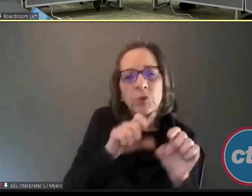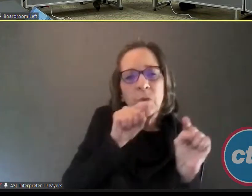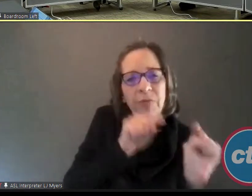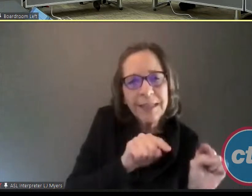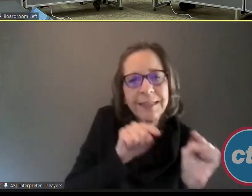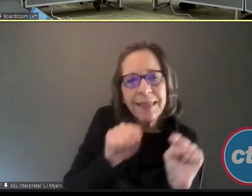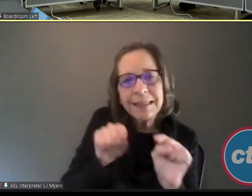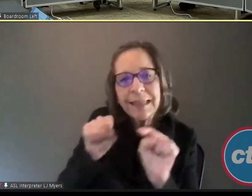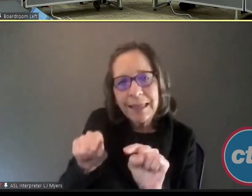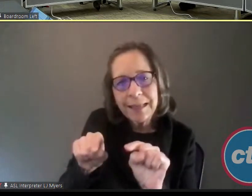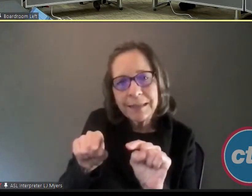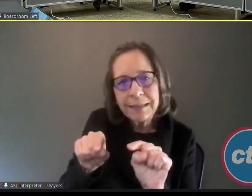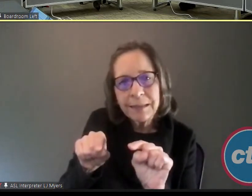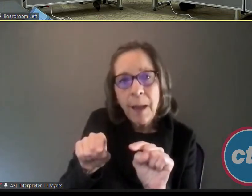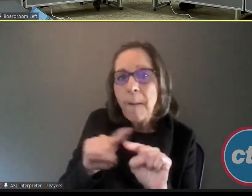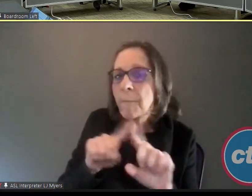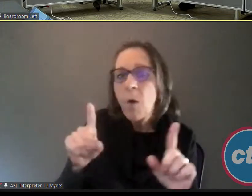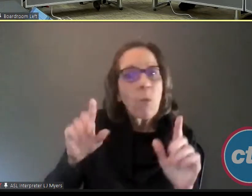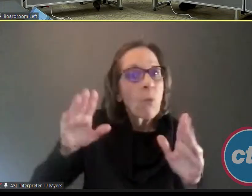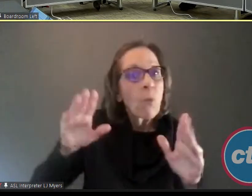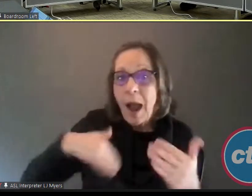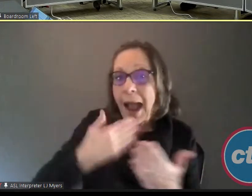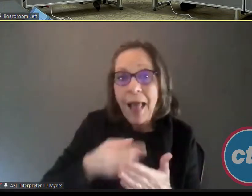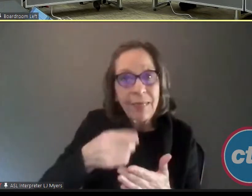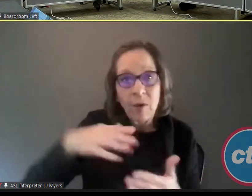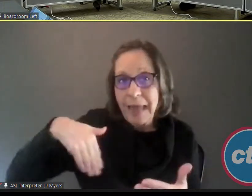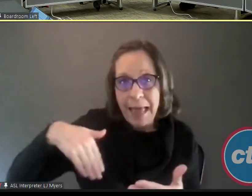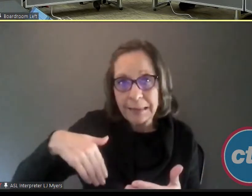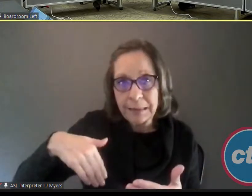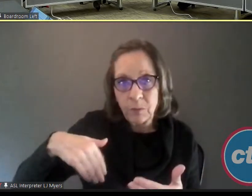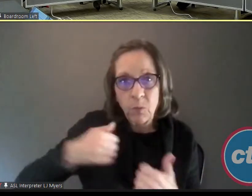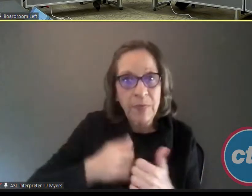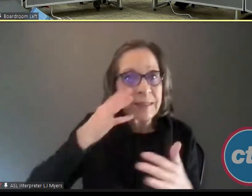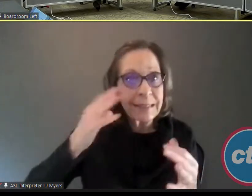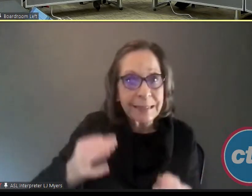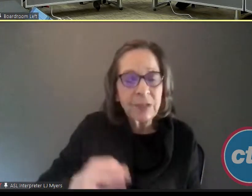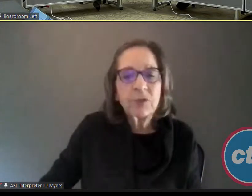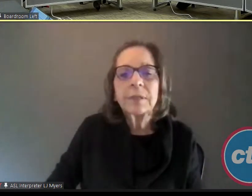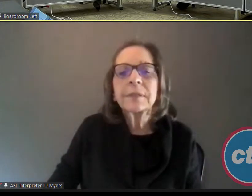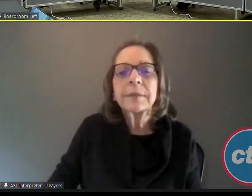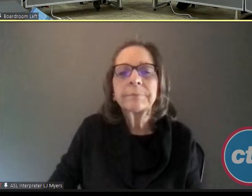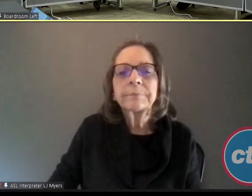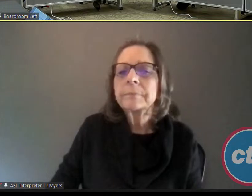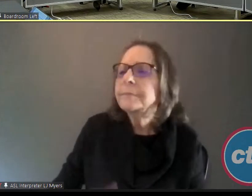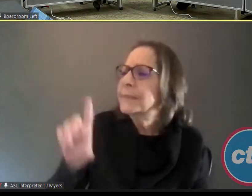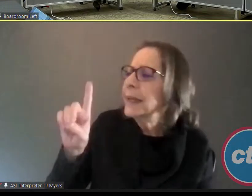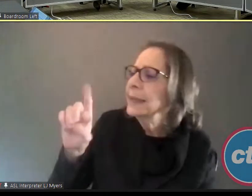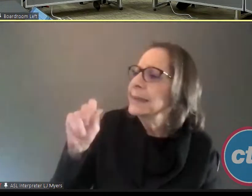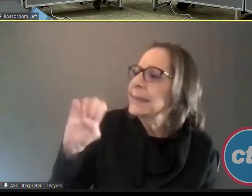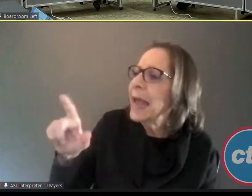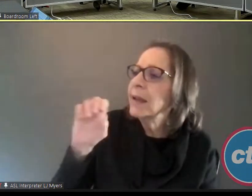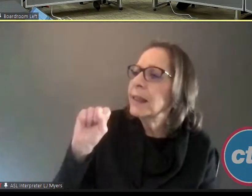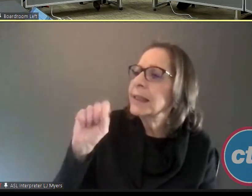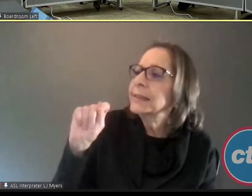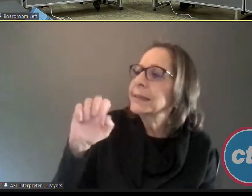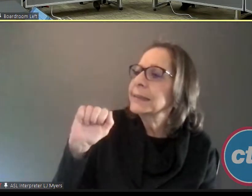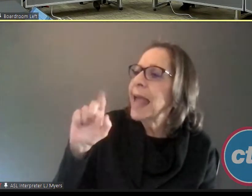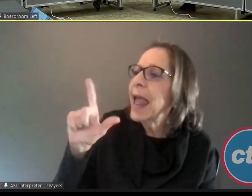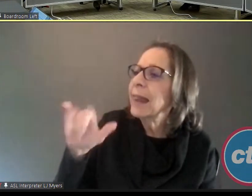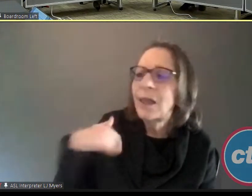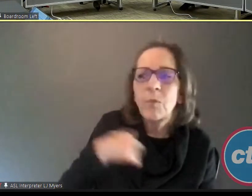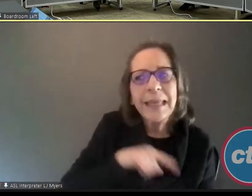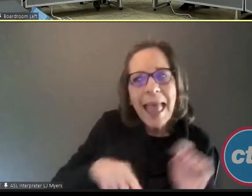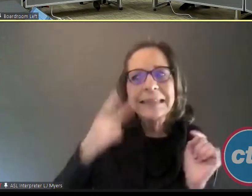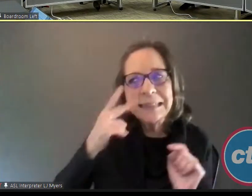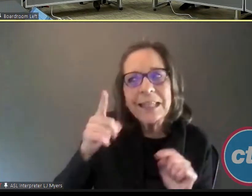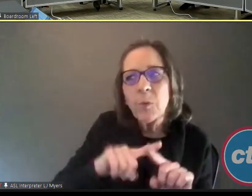not at that point. Okay, makes sense. Okay, yeah. Danielle Stanley, I know you're joining us remotely and we can't see you in the room,